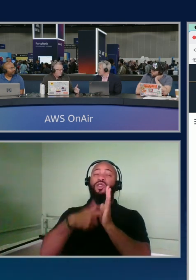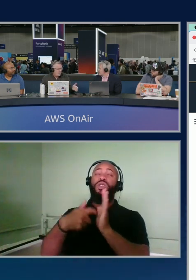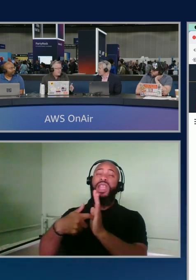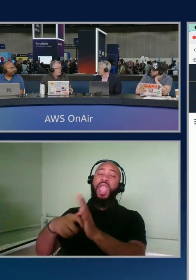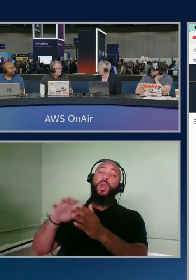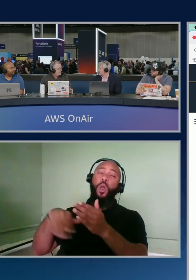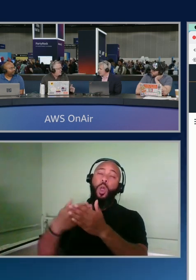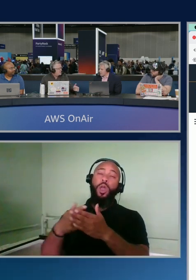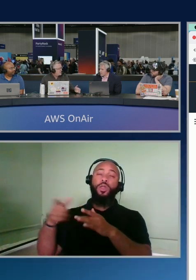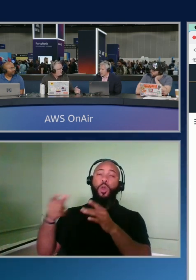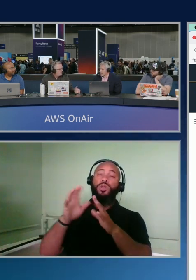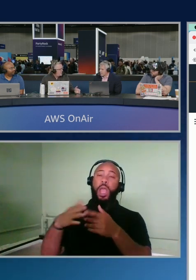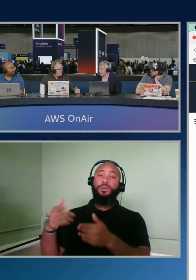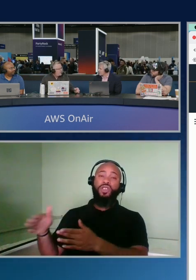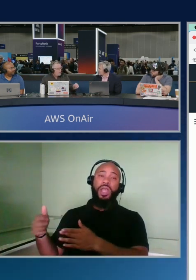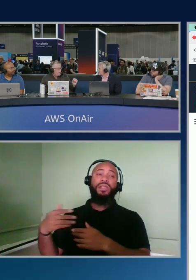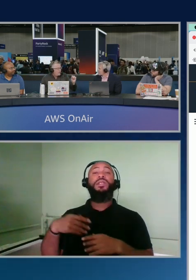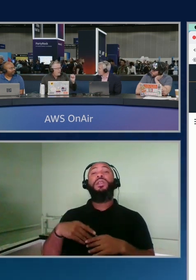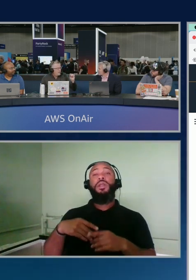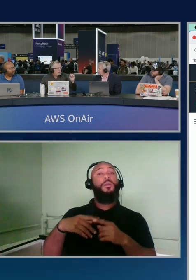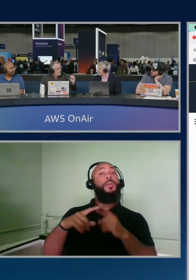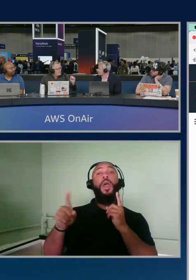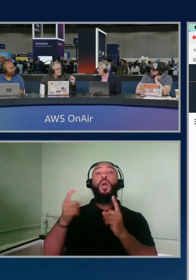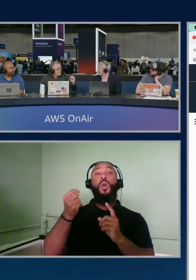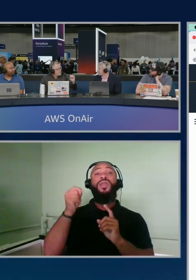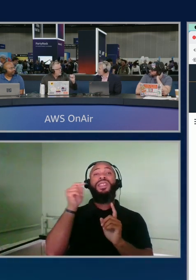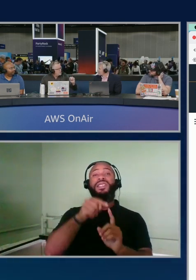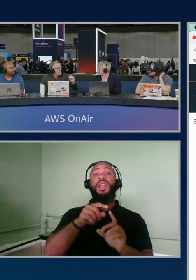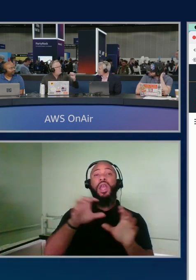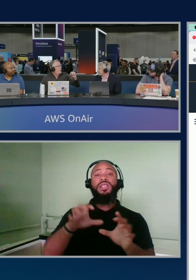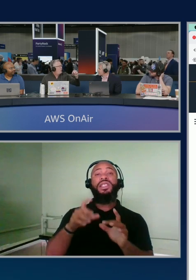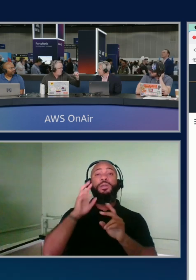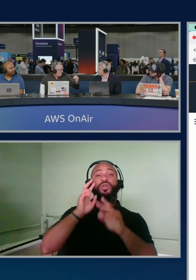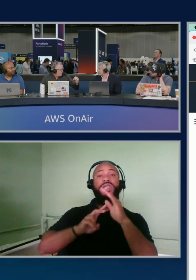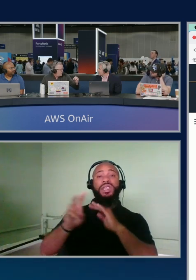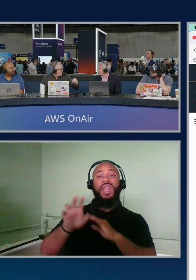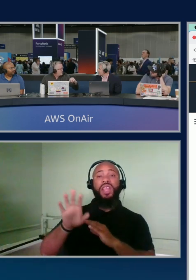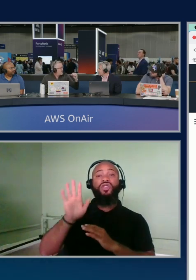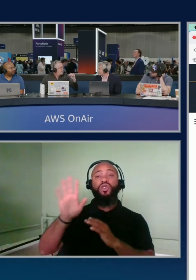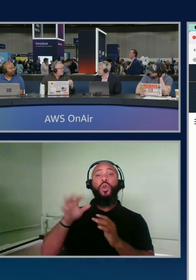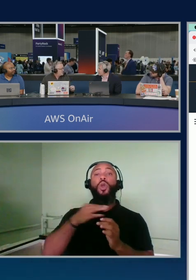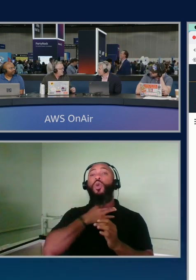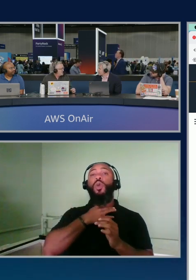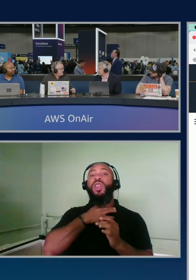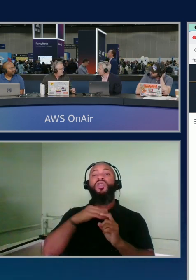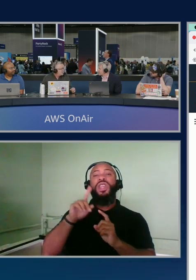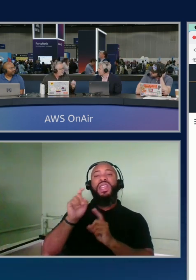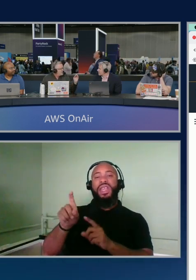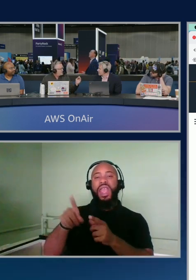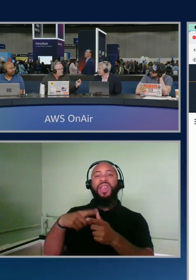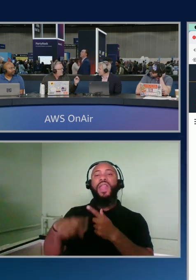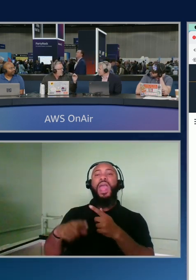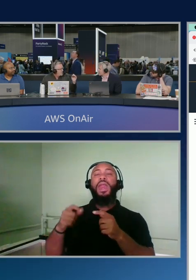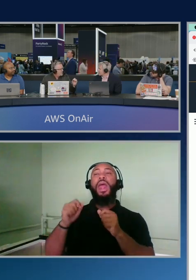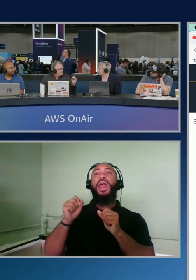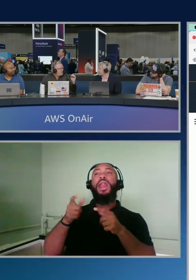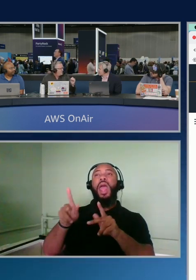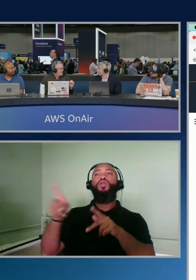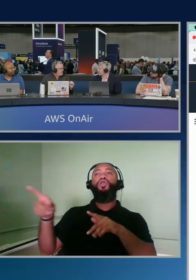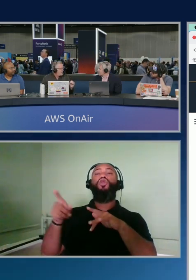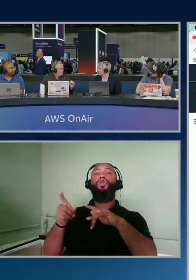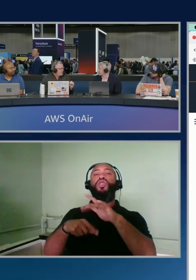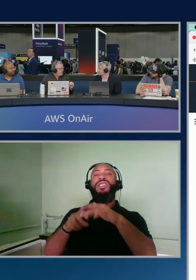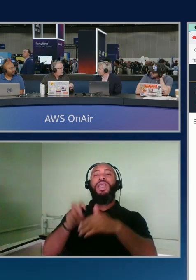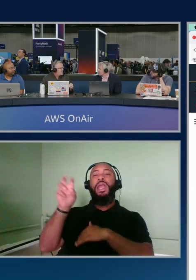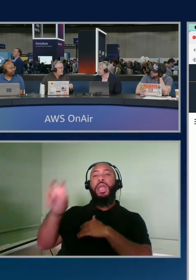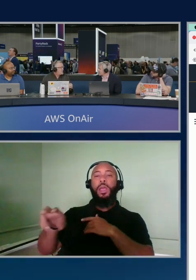does, it's based on the predicates of your query, it enables us to jump over those objects that are sitting on S3 that do not need to be